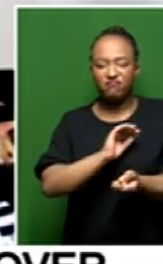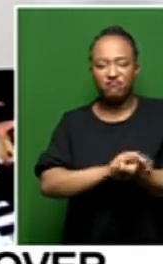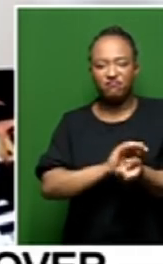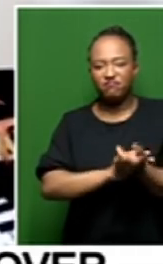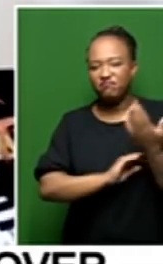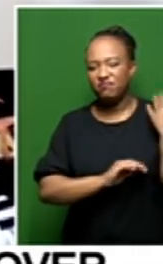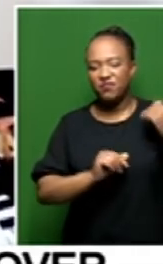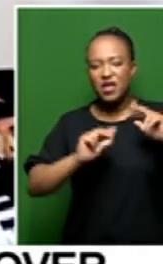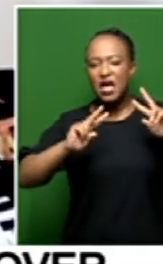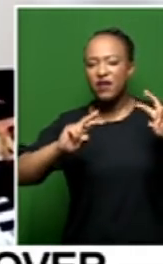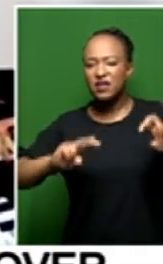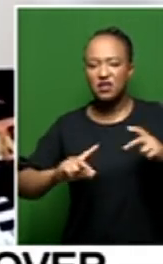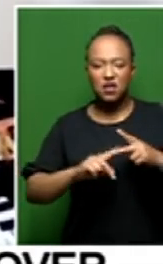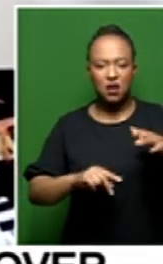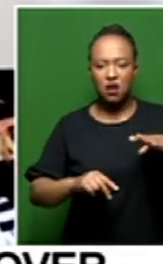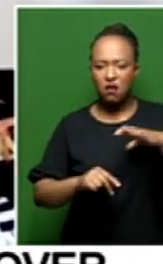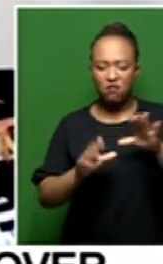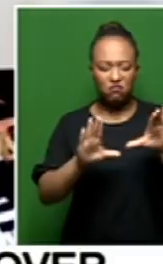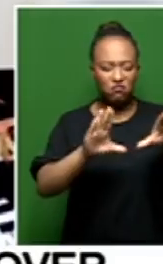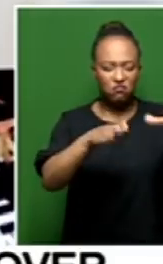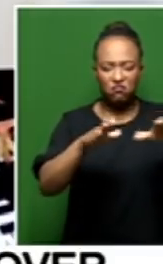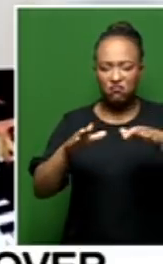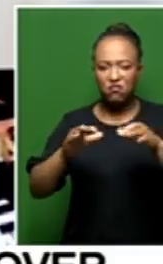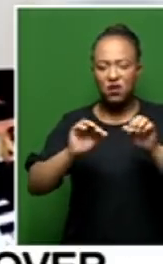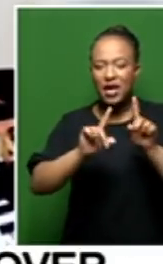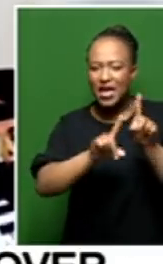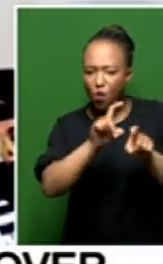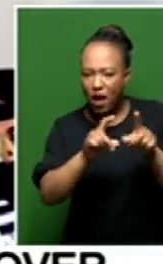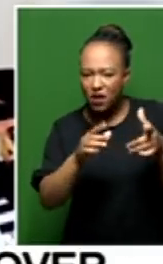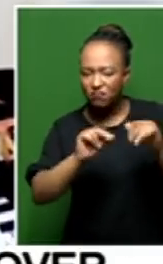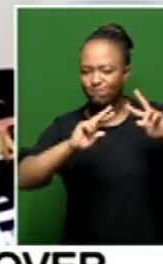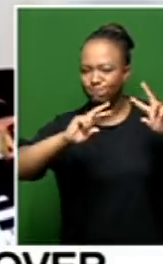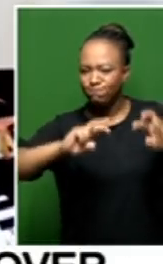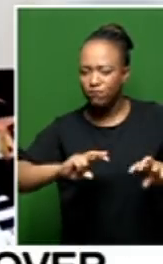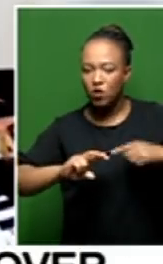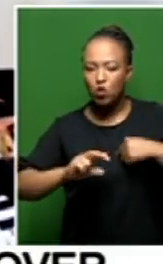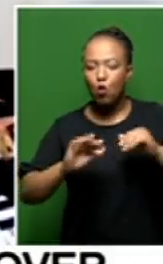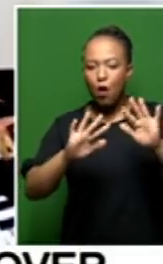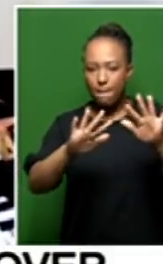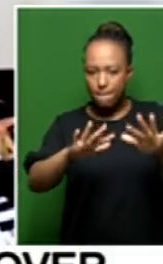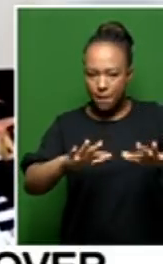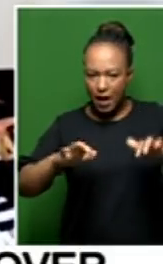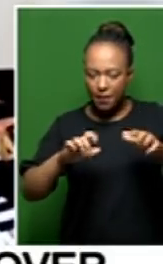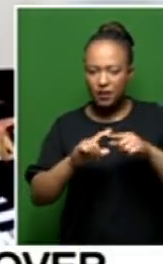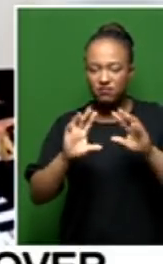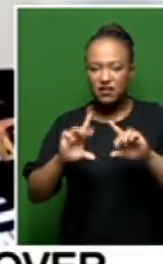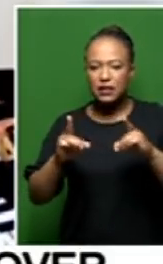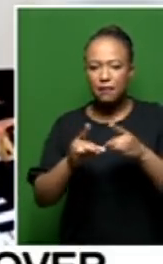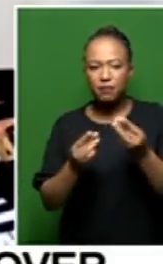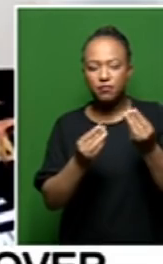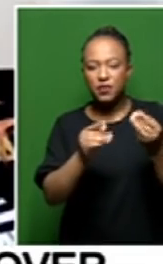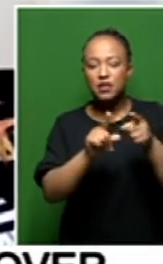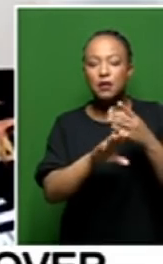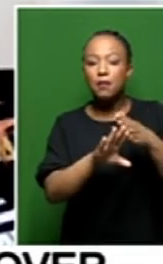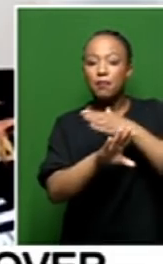investigation, inquiry and reports handed over to Parliament, to various departments, even reports coming from your